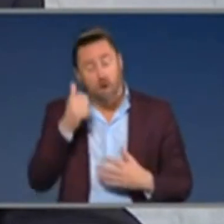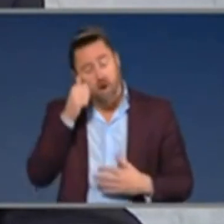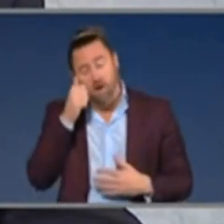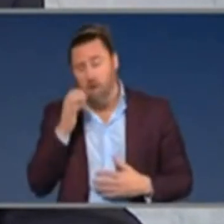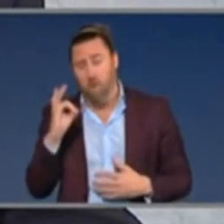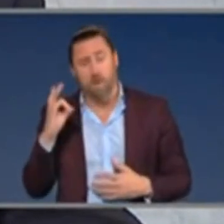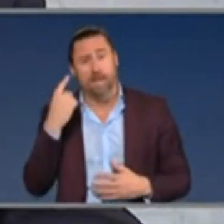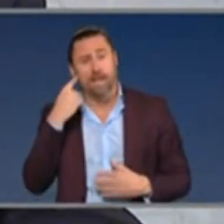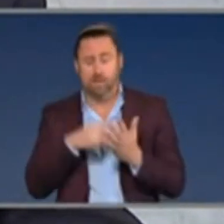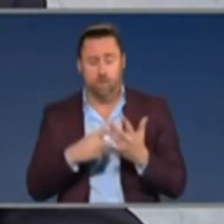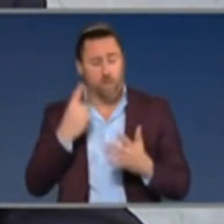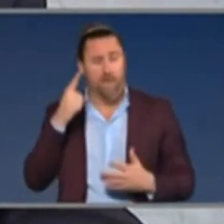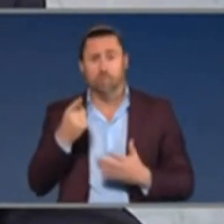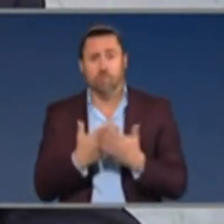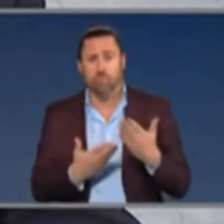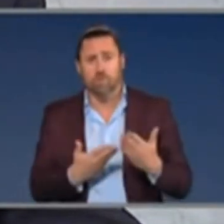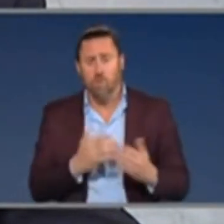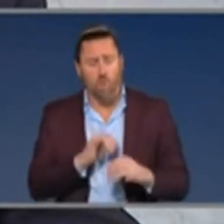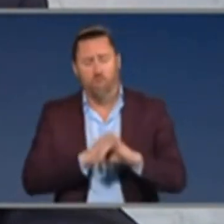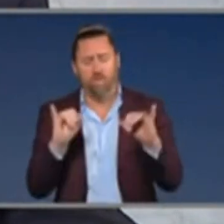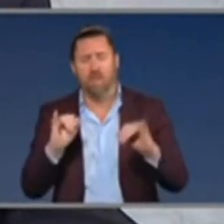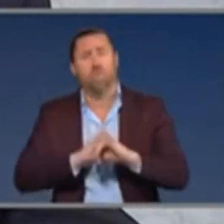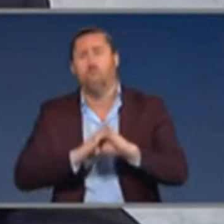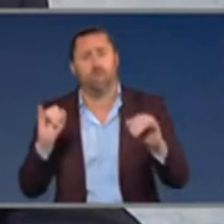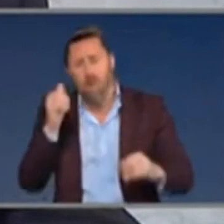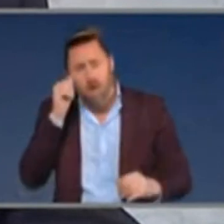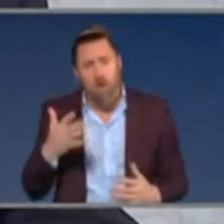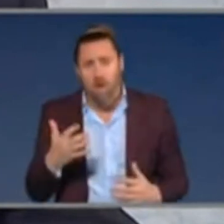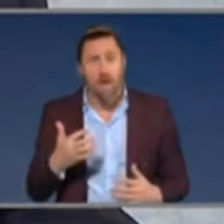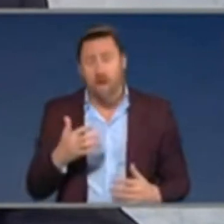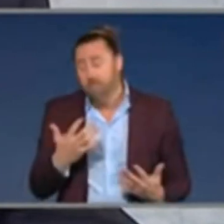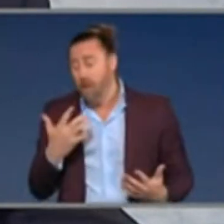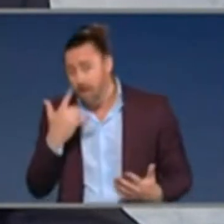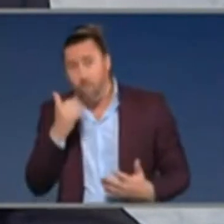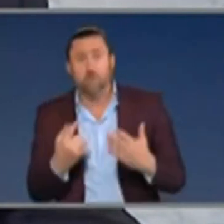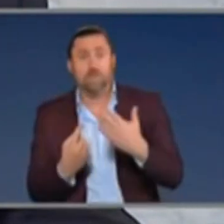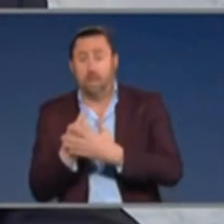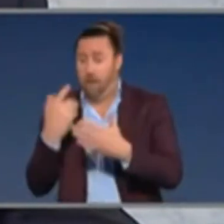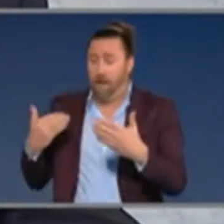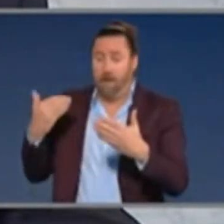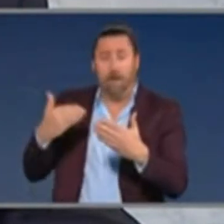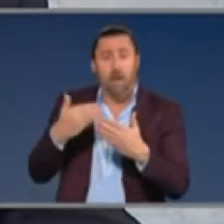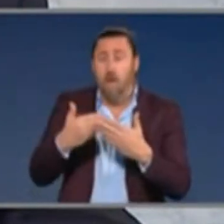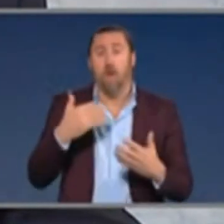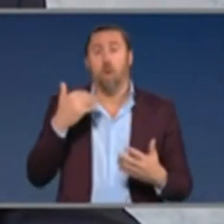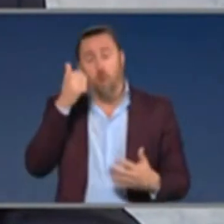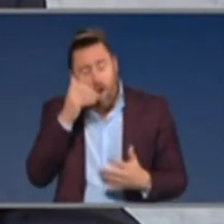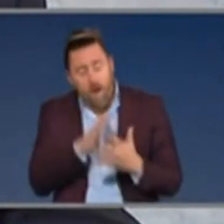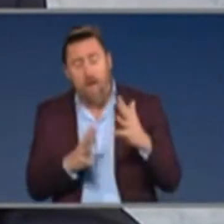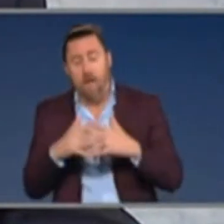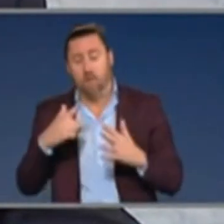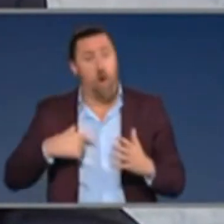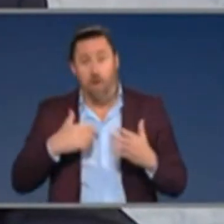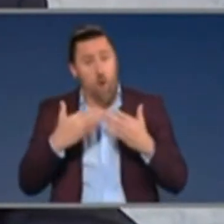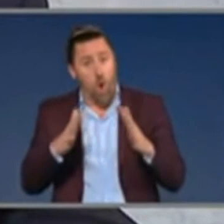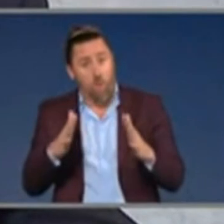of a very severe crisis that occurred in a number of these centres. And we've been fairly upfront about that and the reasons as to how that took place and